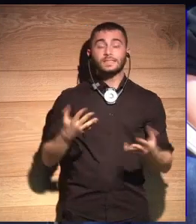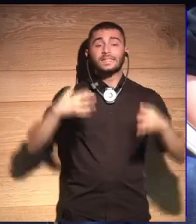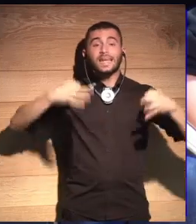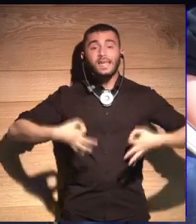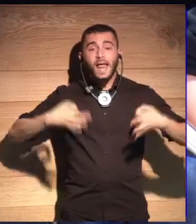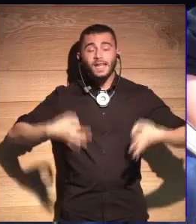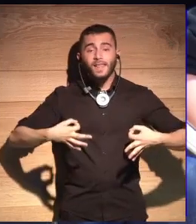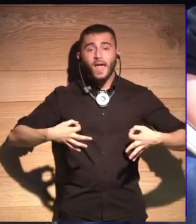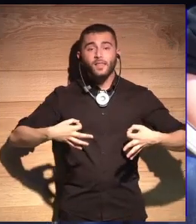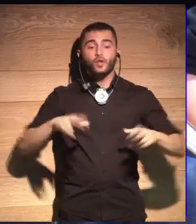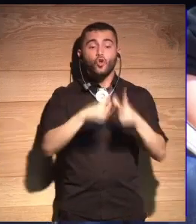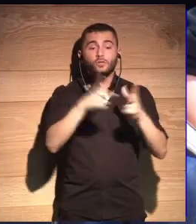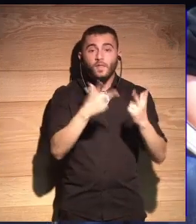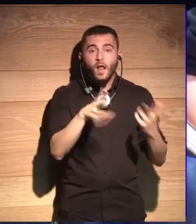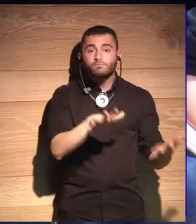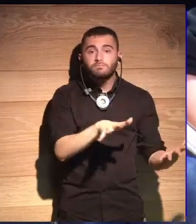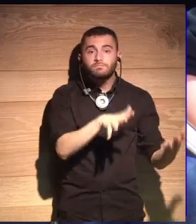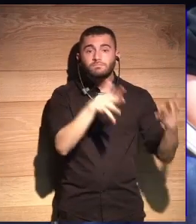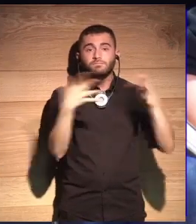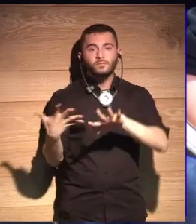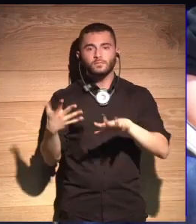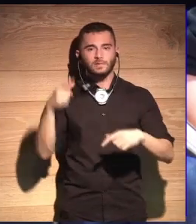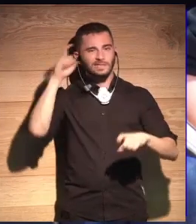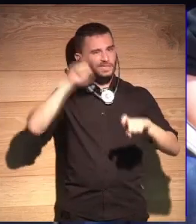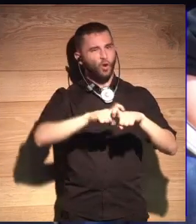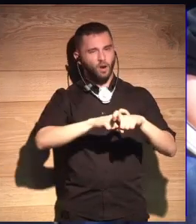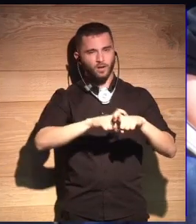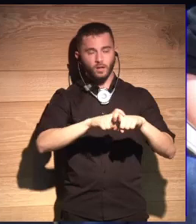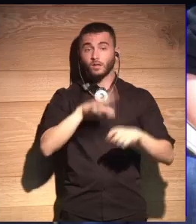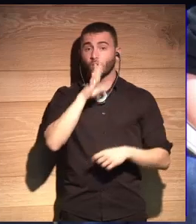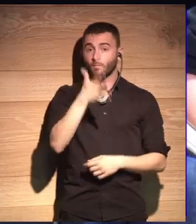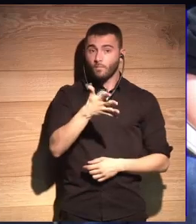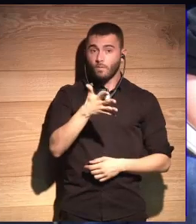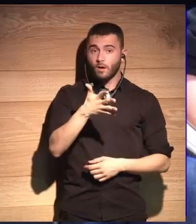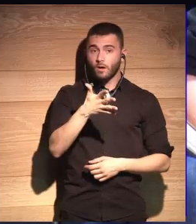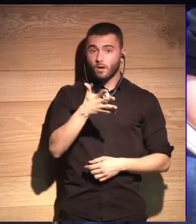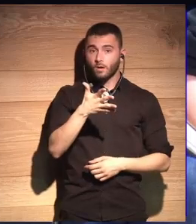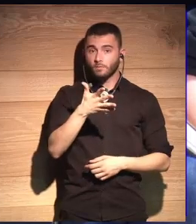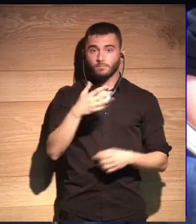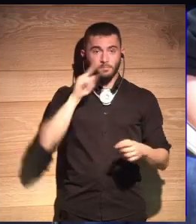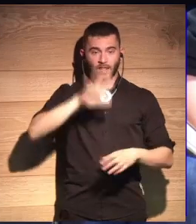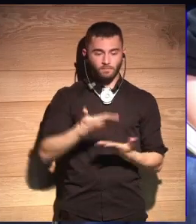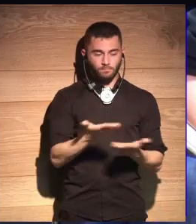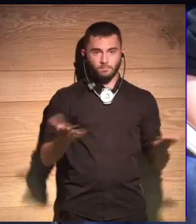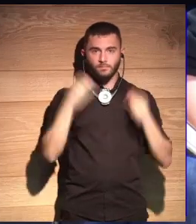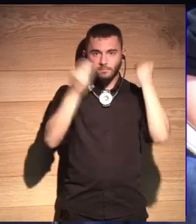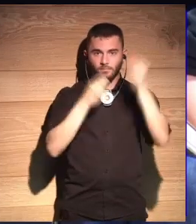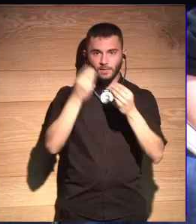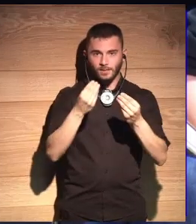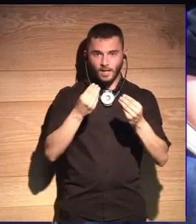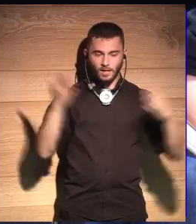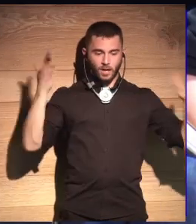psychological in the way that you're kind of alluding to, because it says that people are responsible for their own outcomes. That